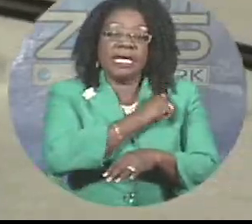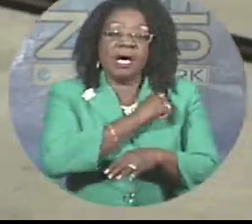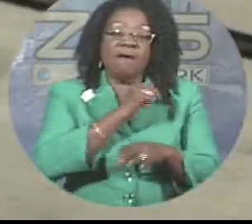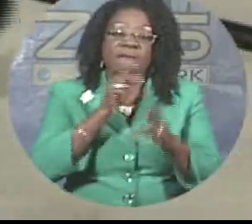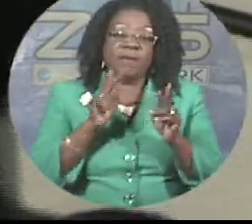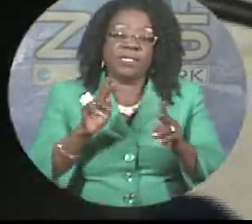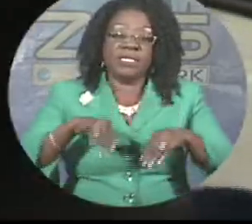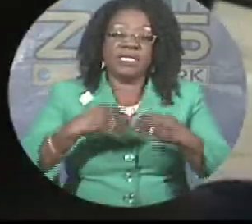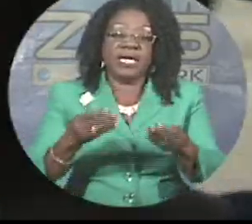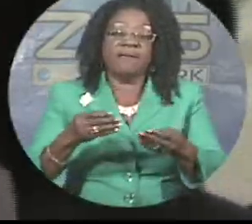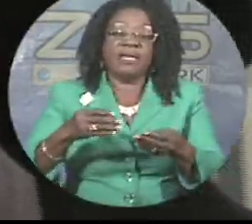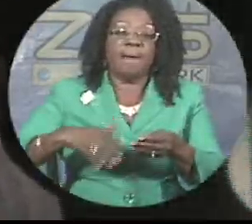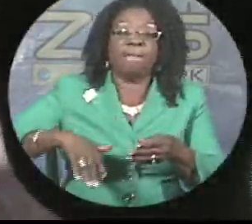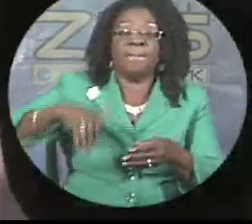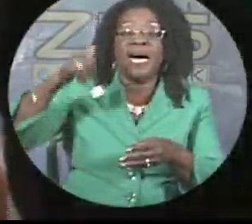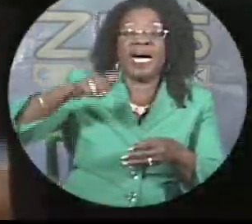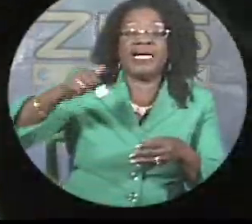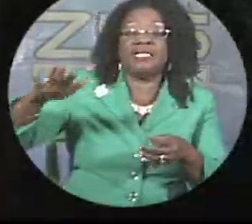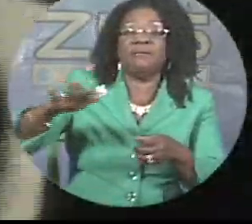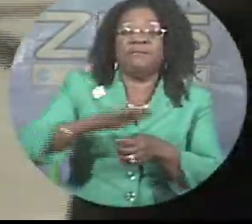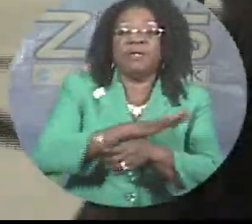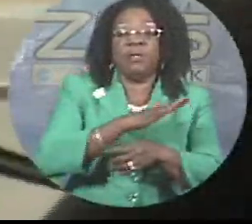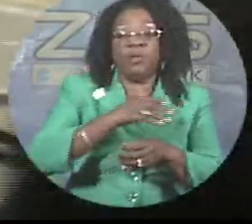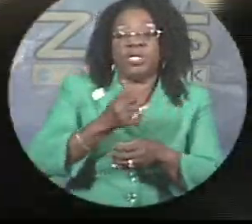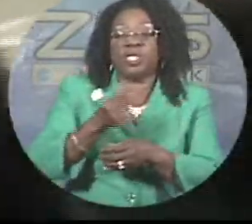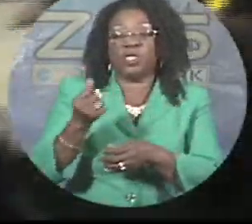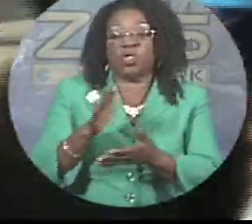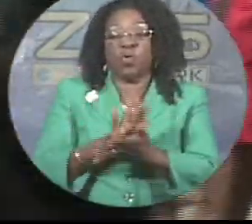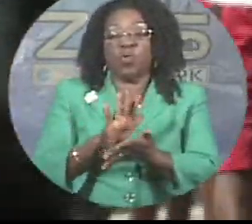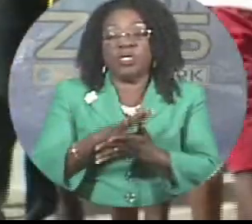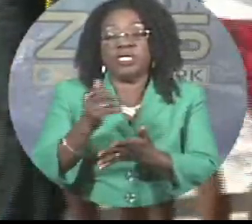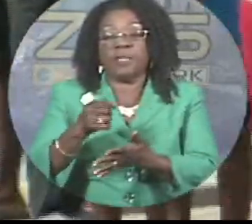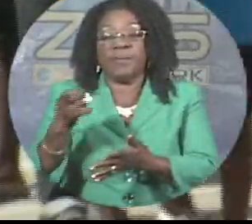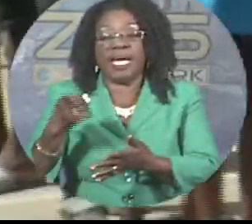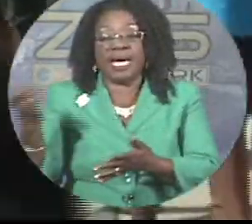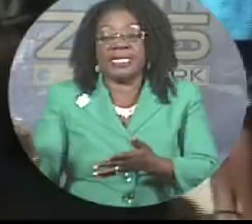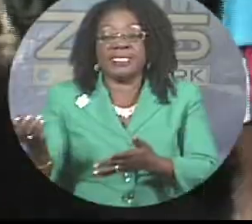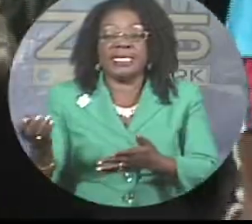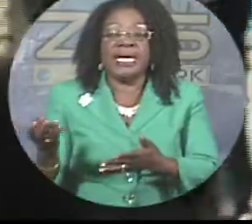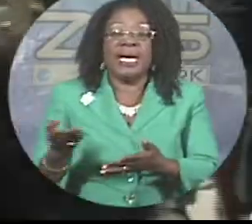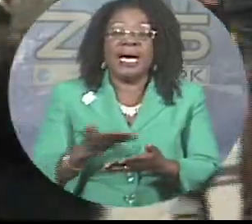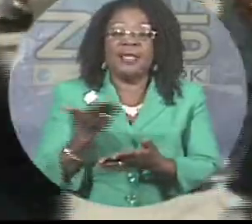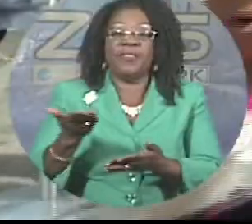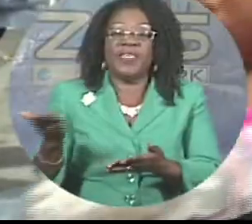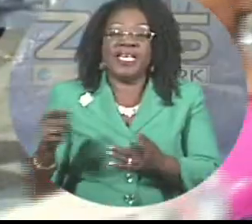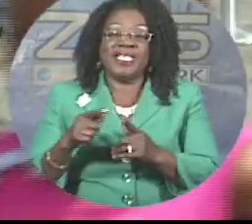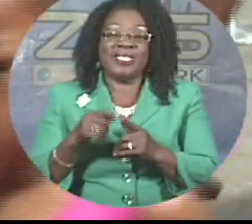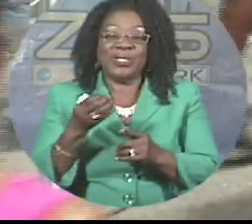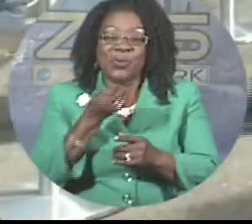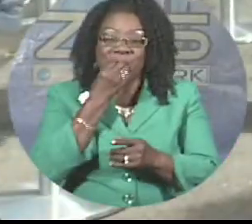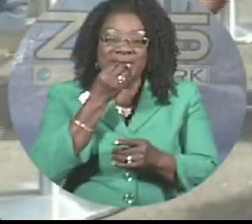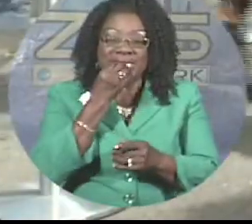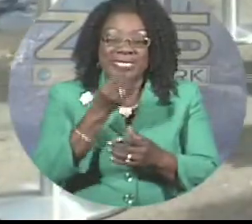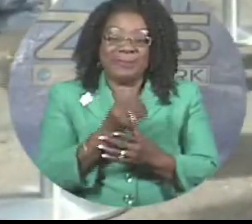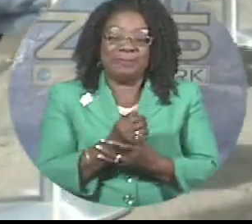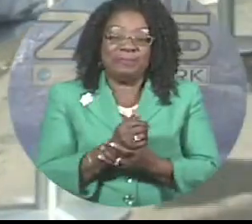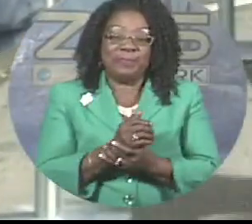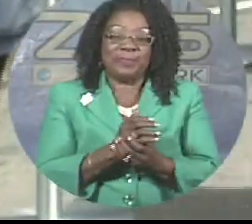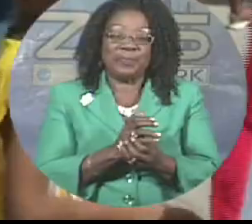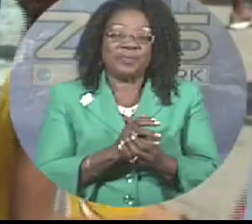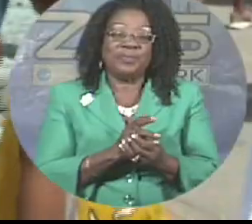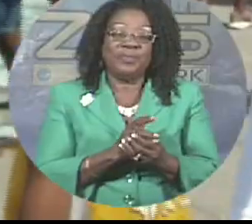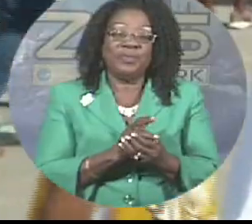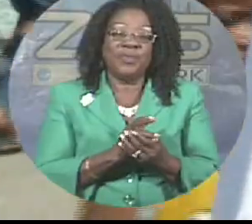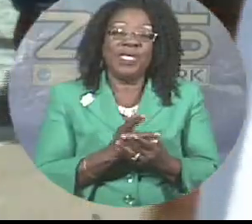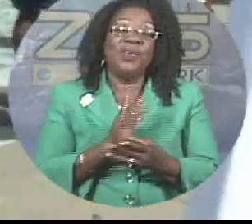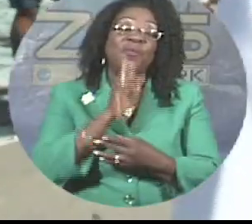with school supplies and delicious eats. Commonwealth Bank's Vice President of Operations is Carol Rogers. So we